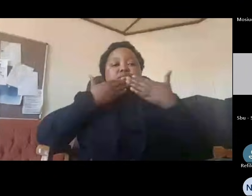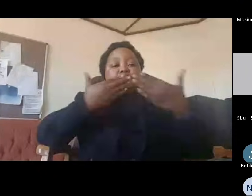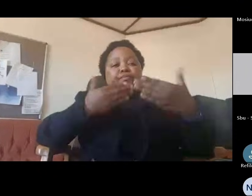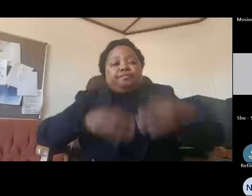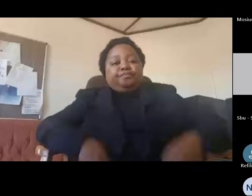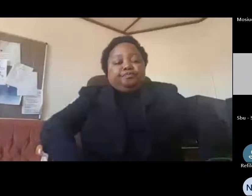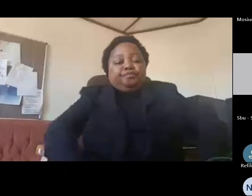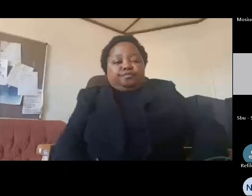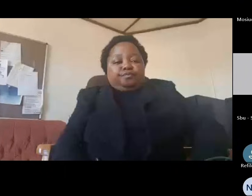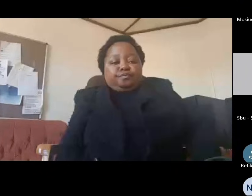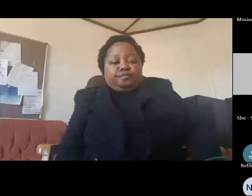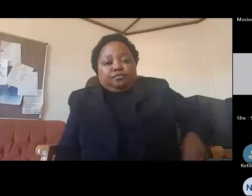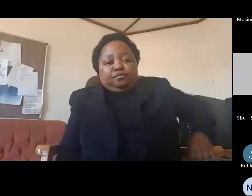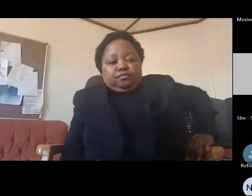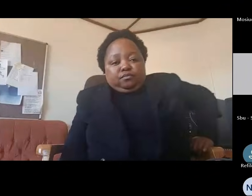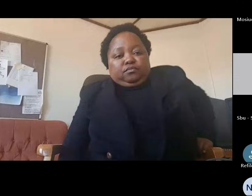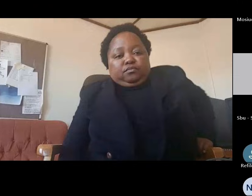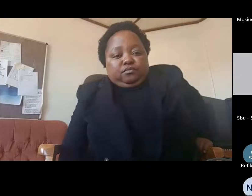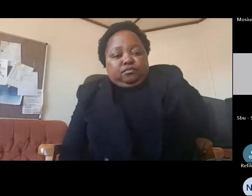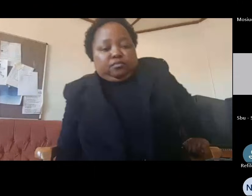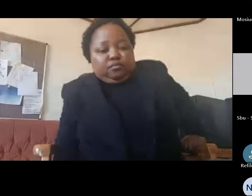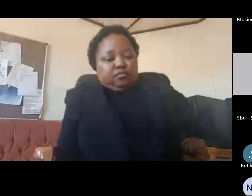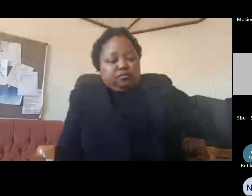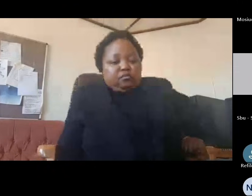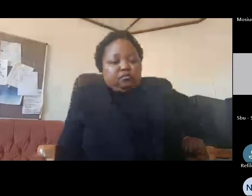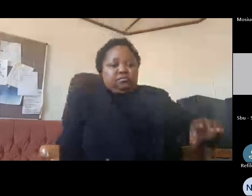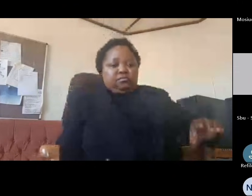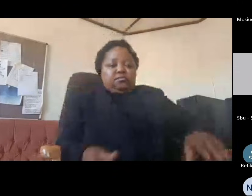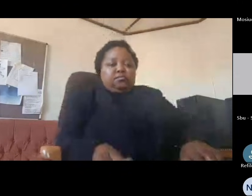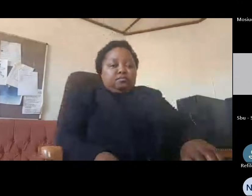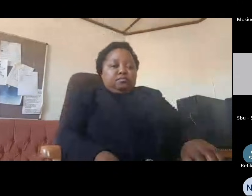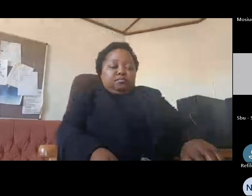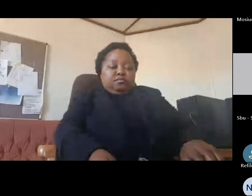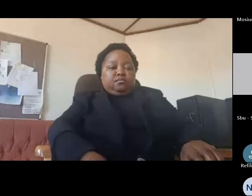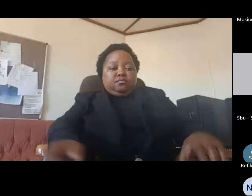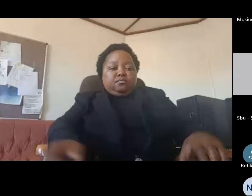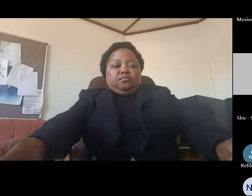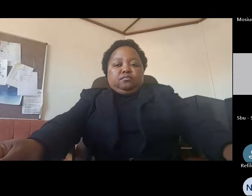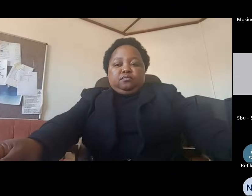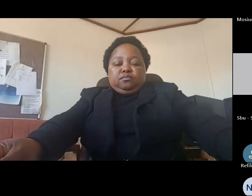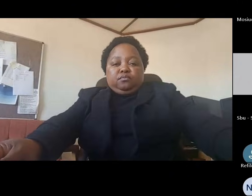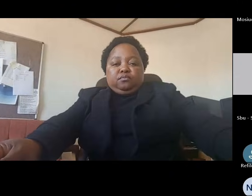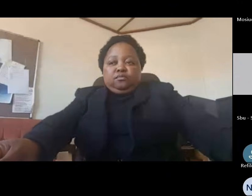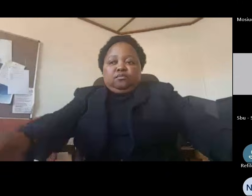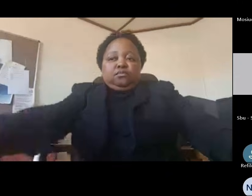In terms of the my findings, I